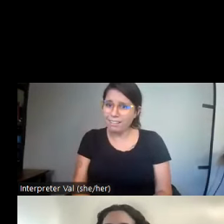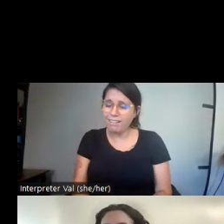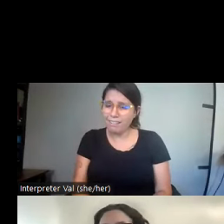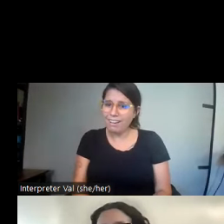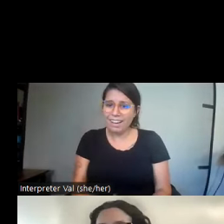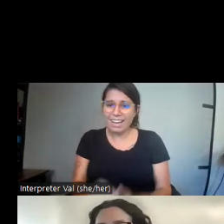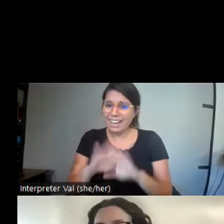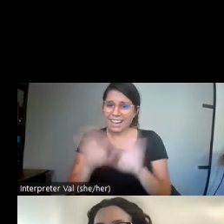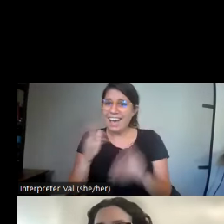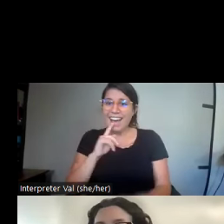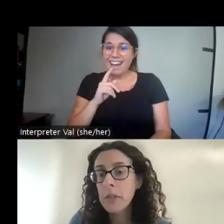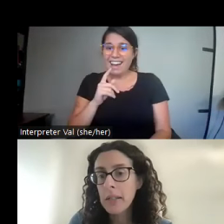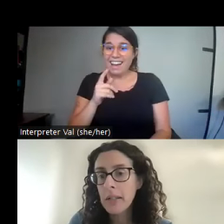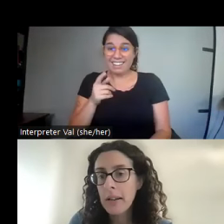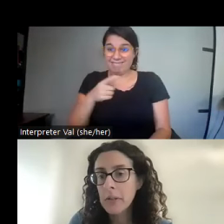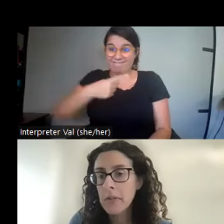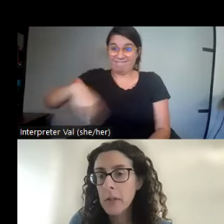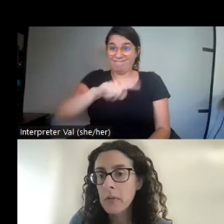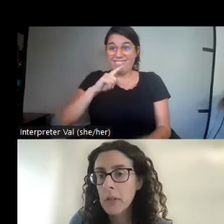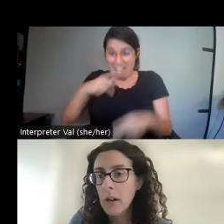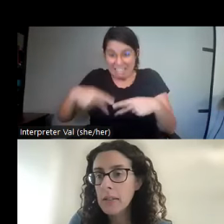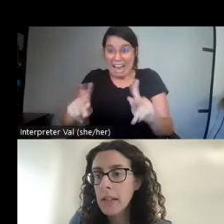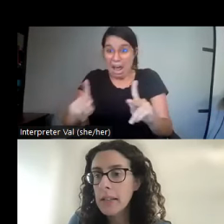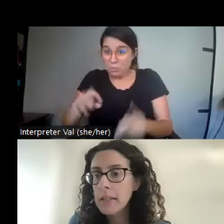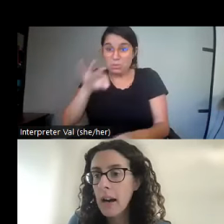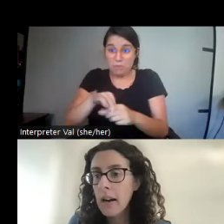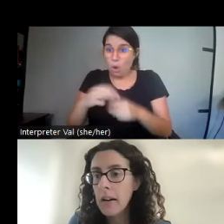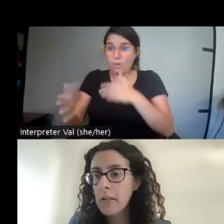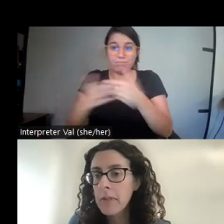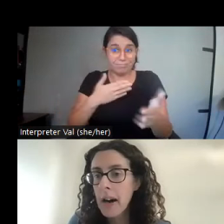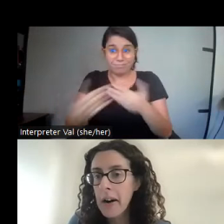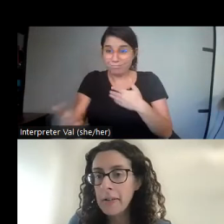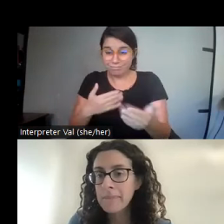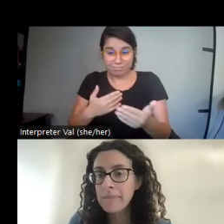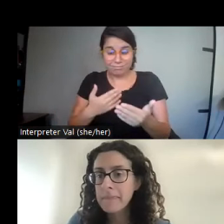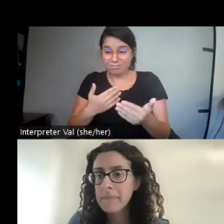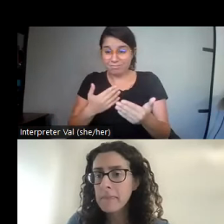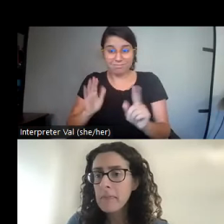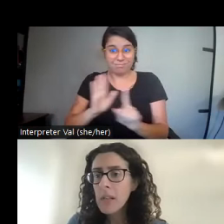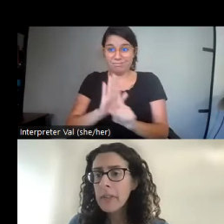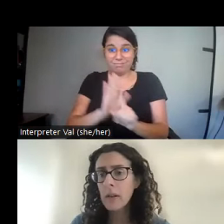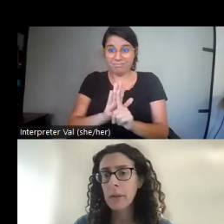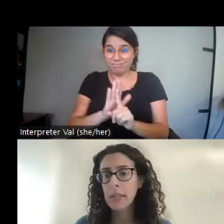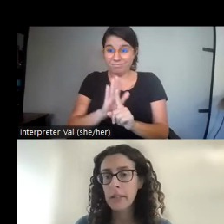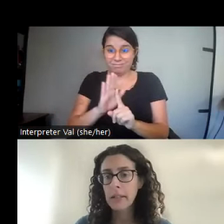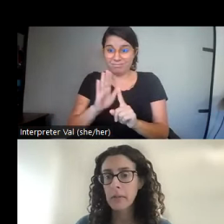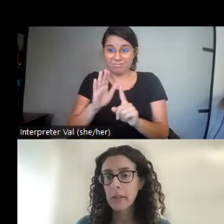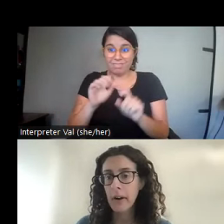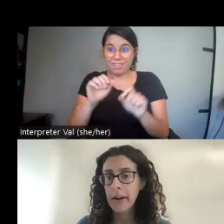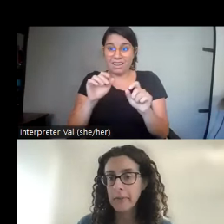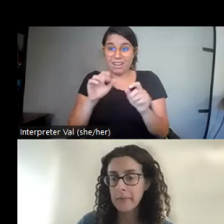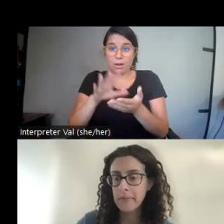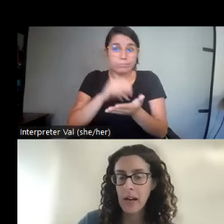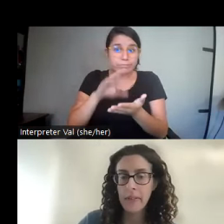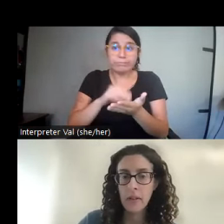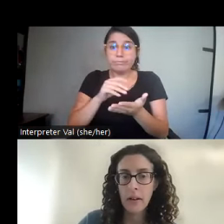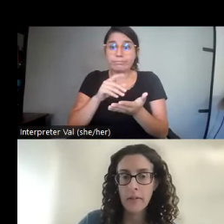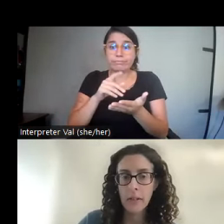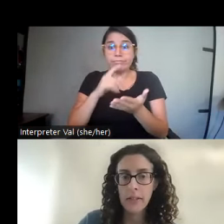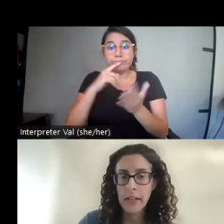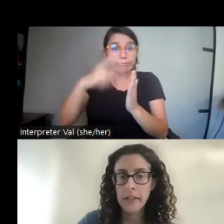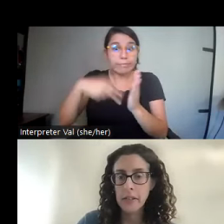really anyone should be allowed to vote regardless of their ability to read or write and